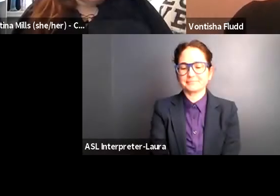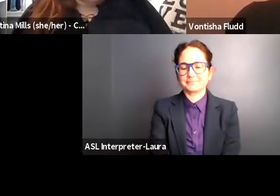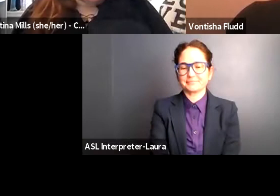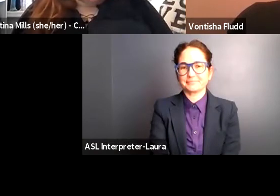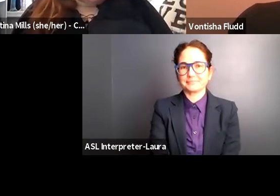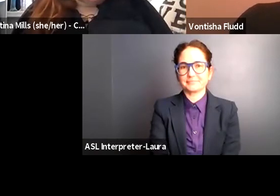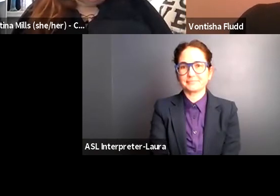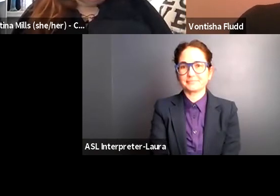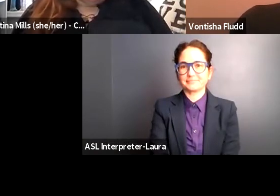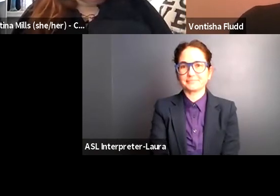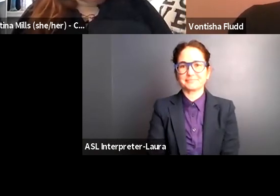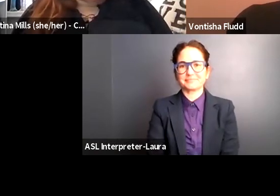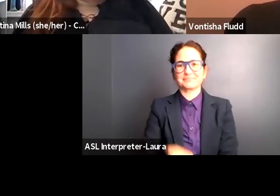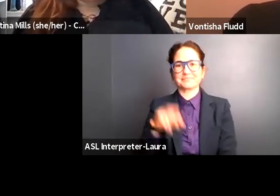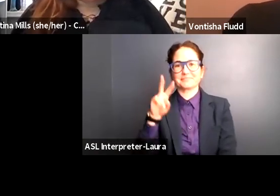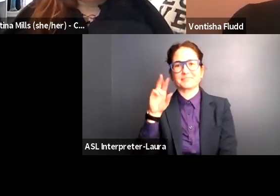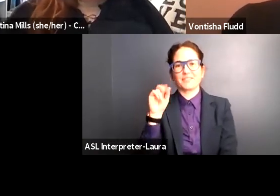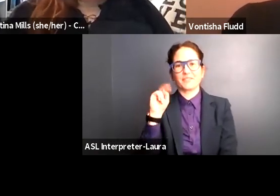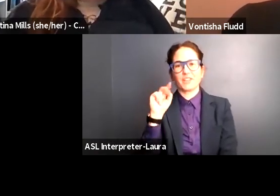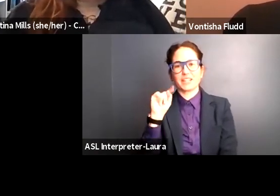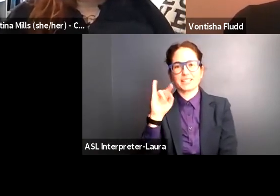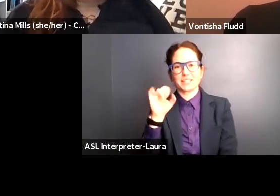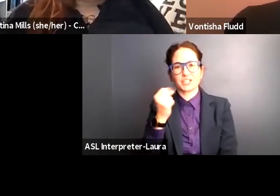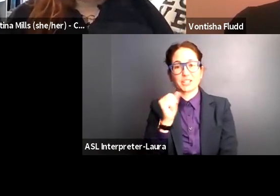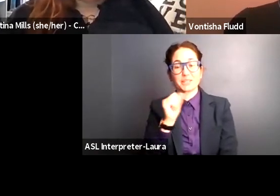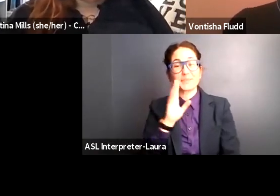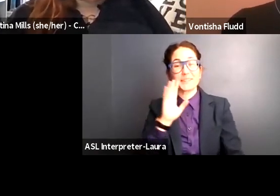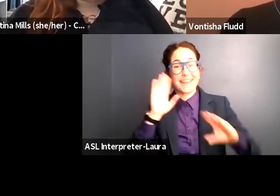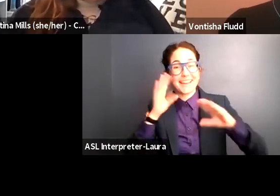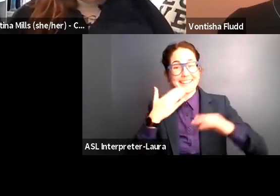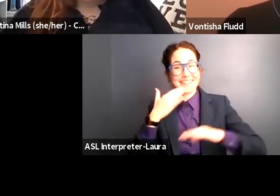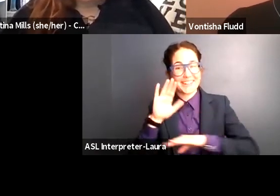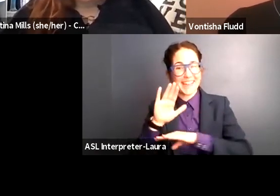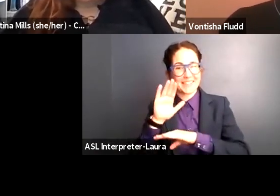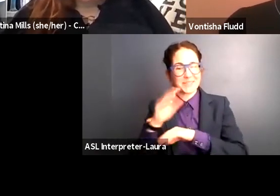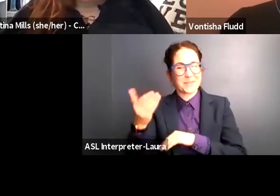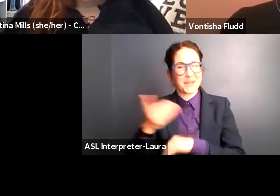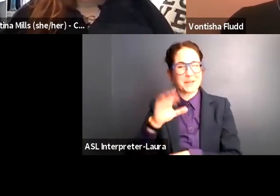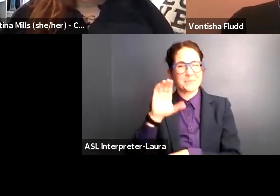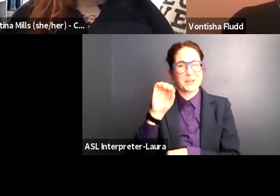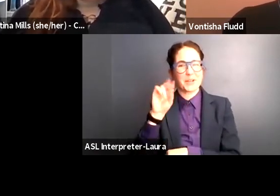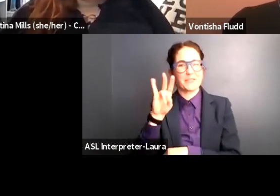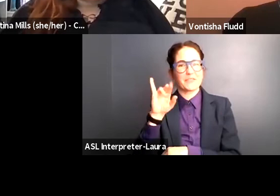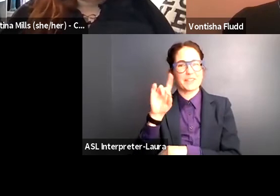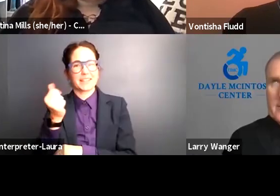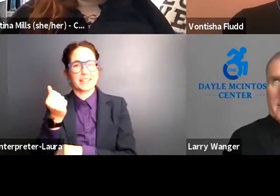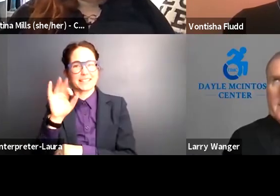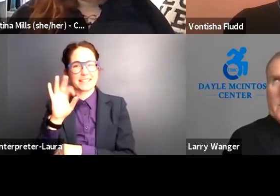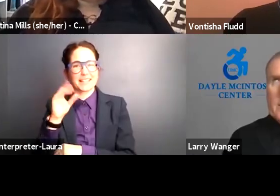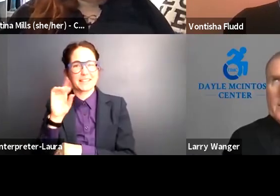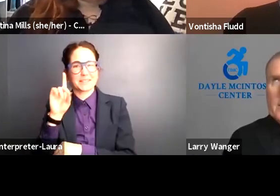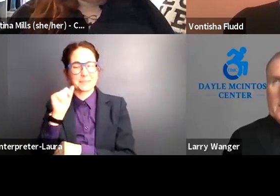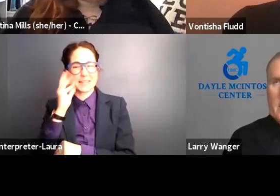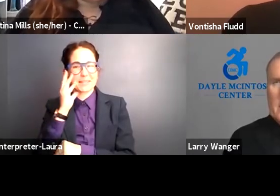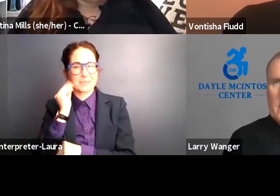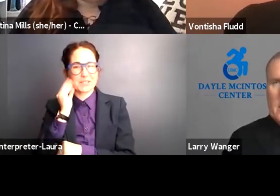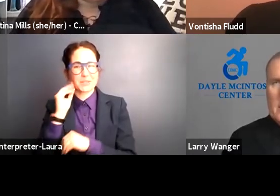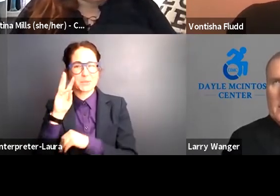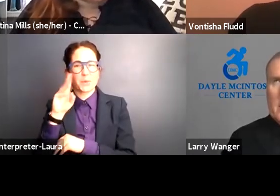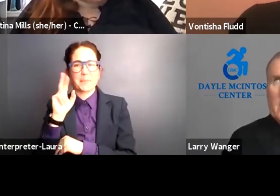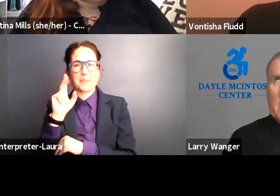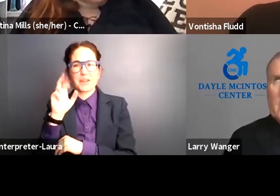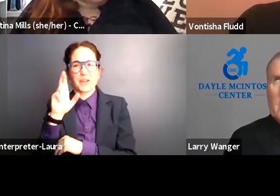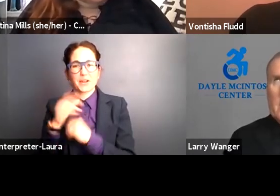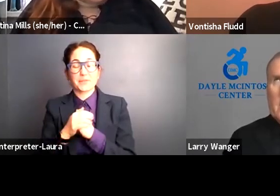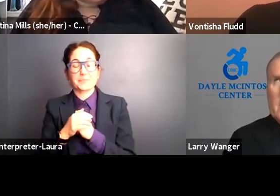Good afternoon and welcome to COVID-19 and the Disability Experience Webinar brought to you by the New Practice Lab and the